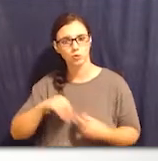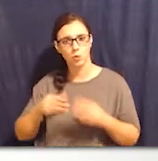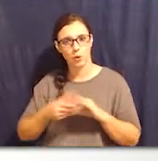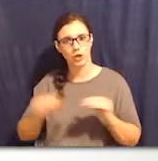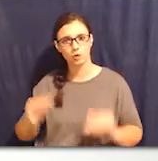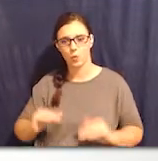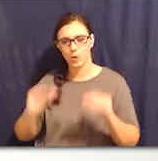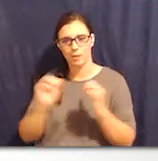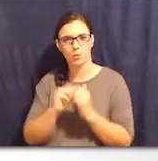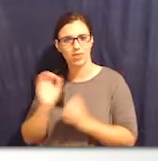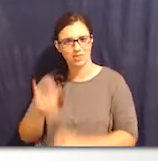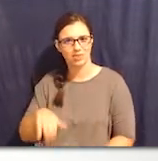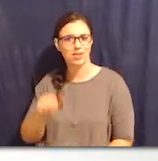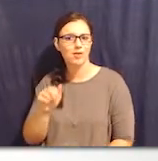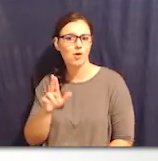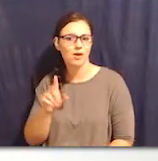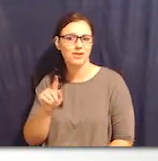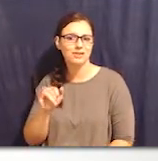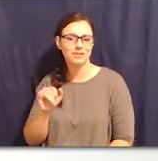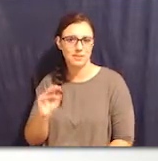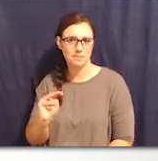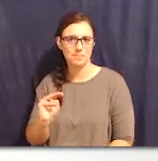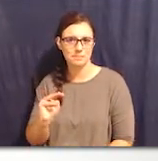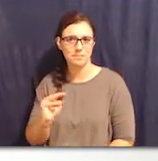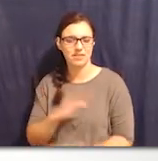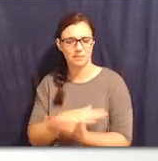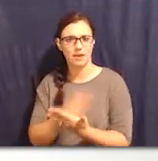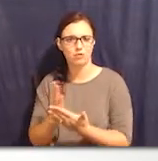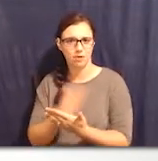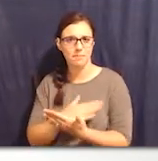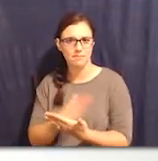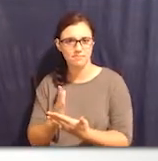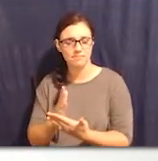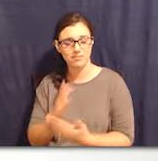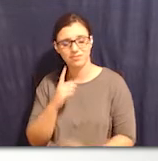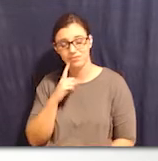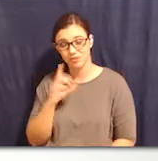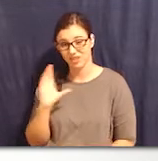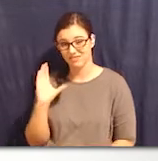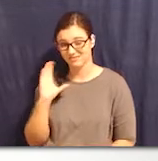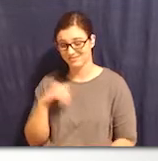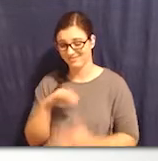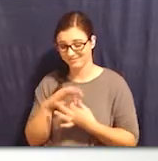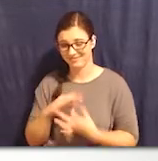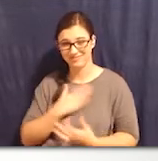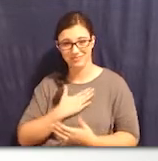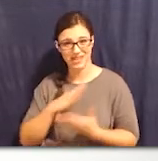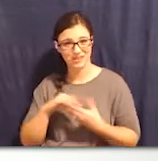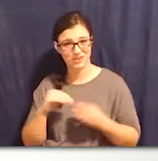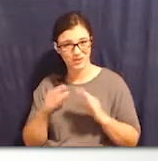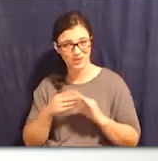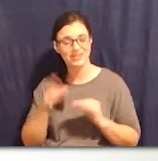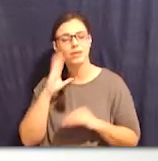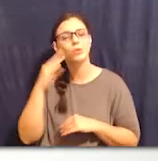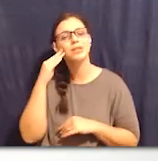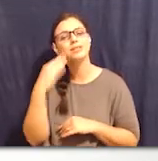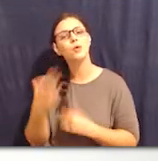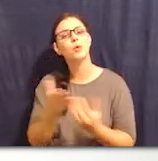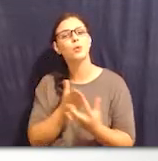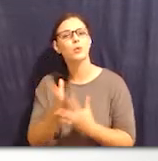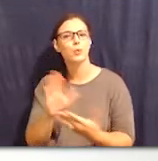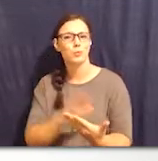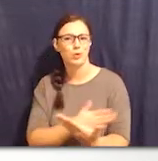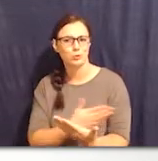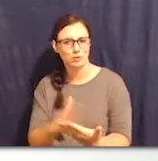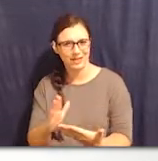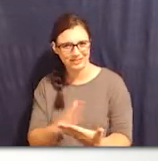you my own story of growing up on the autism spectrum. What is probably most unusual about my